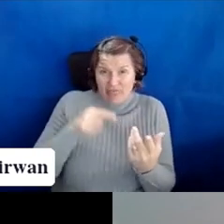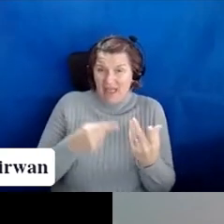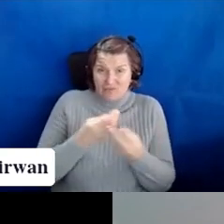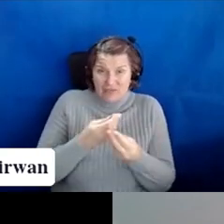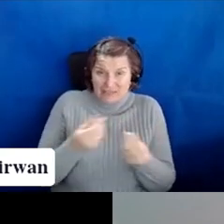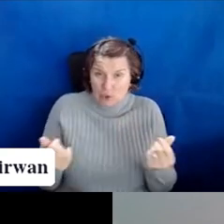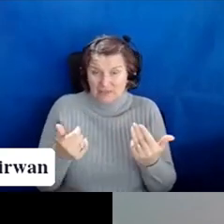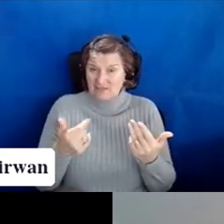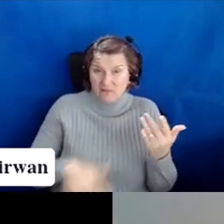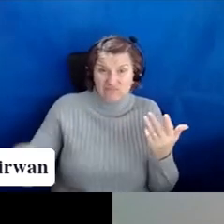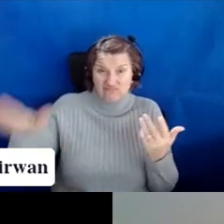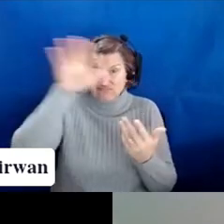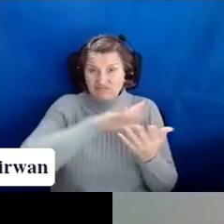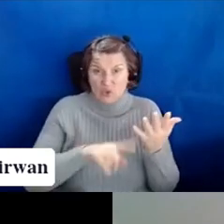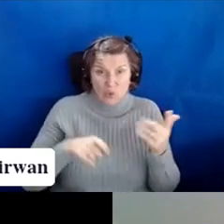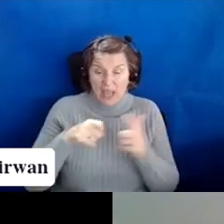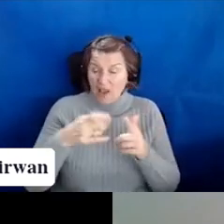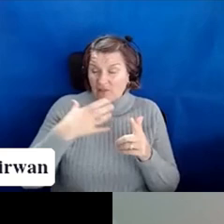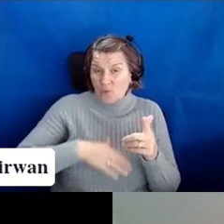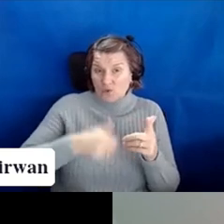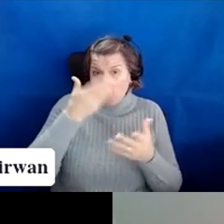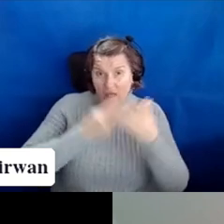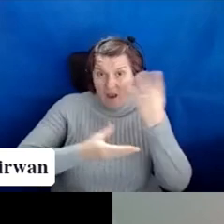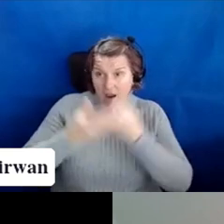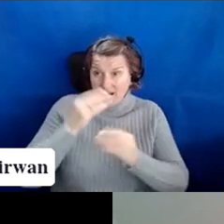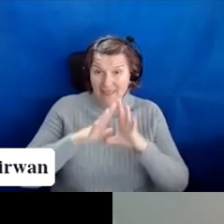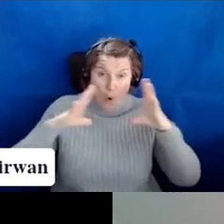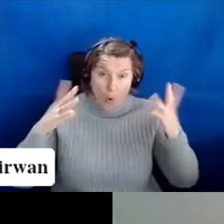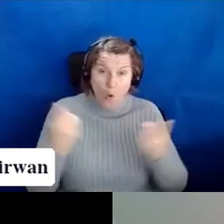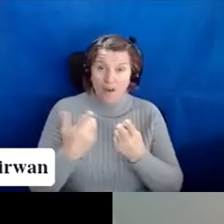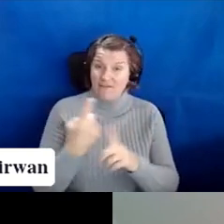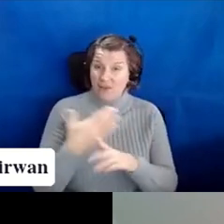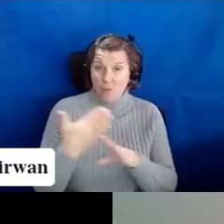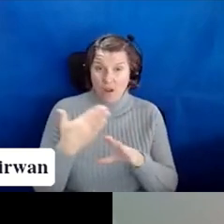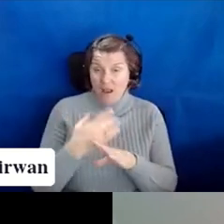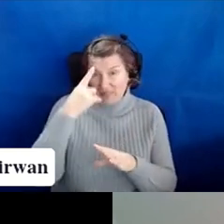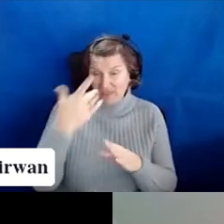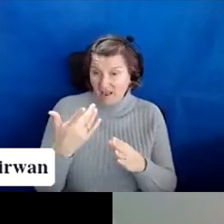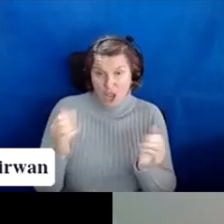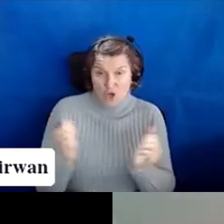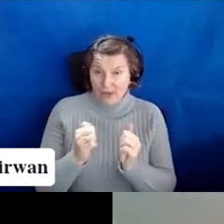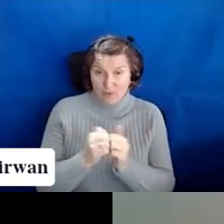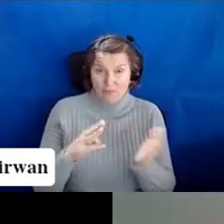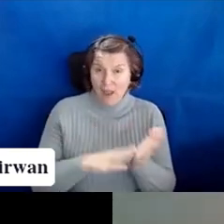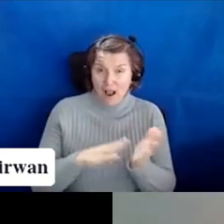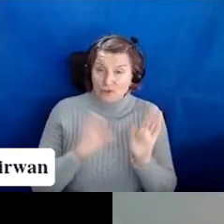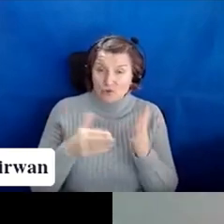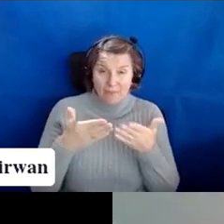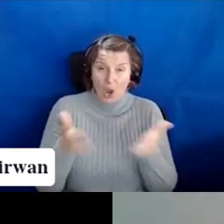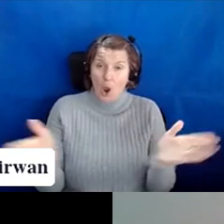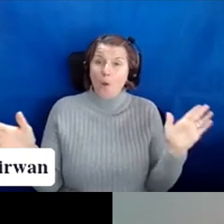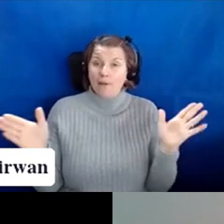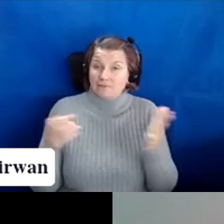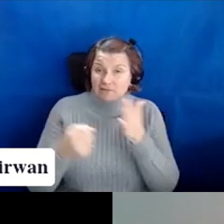of the UK, or they want to just take some learnings. I think all of this work should be open IP, right, for people to take and develop